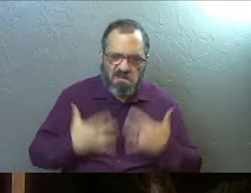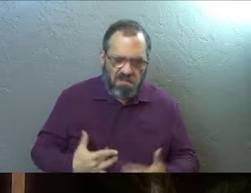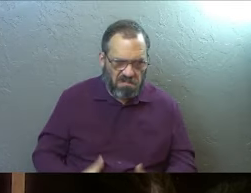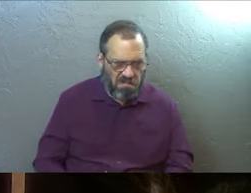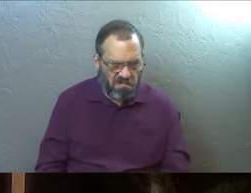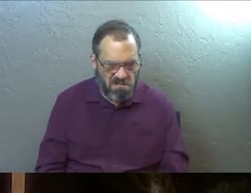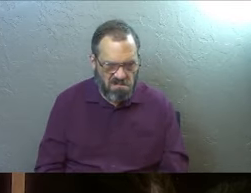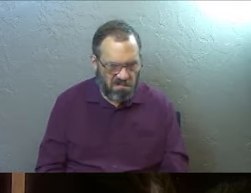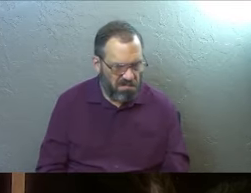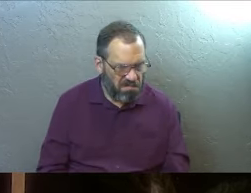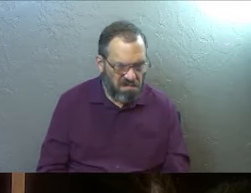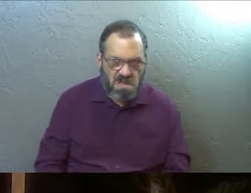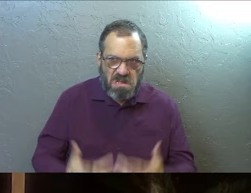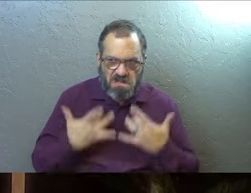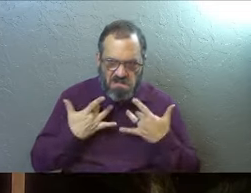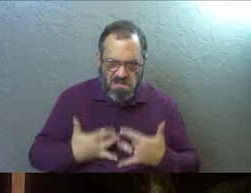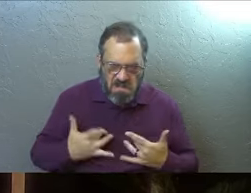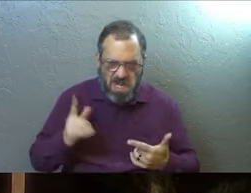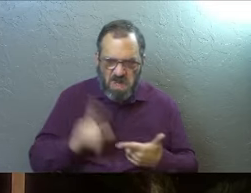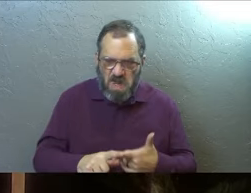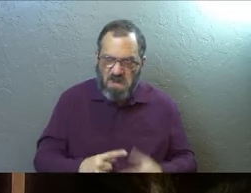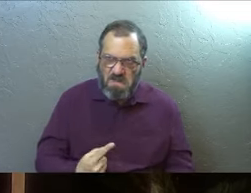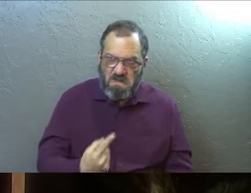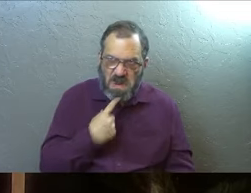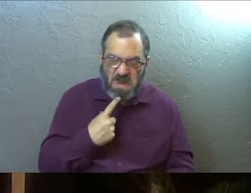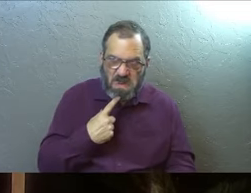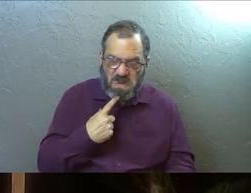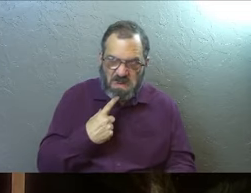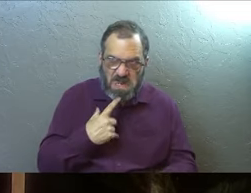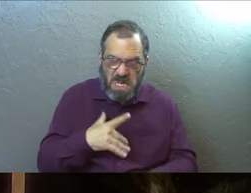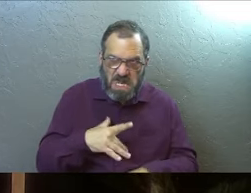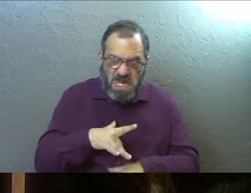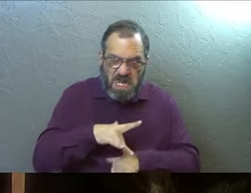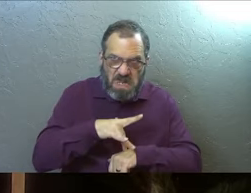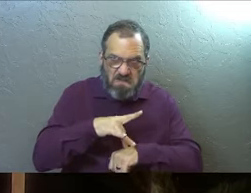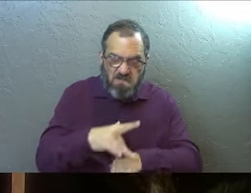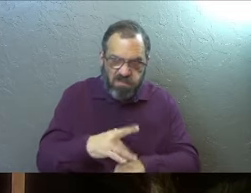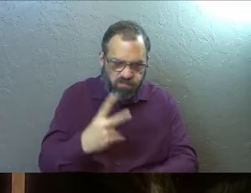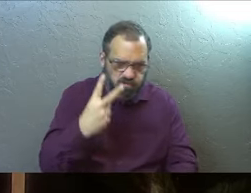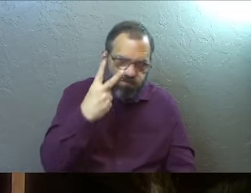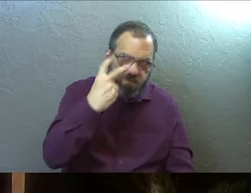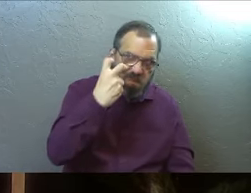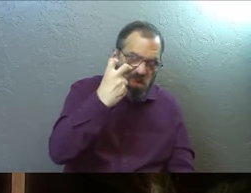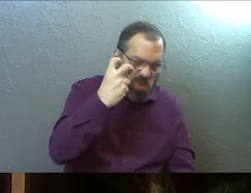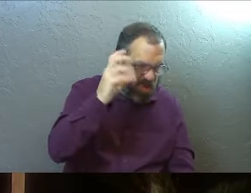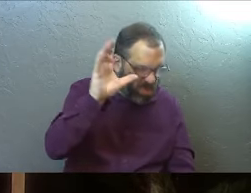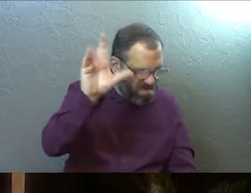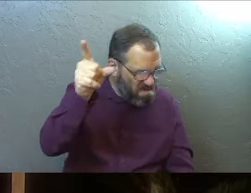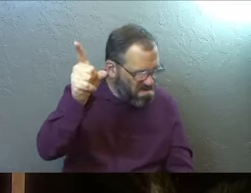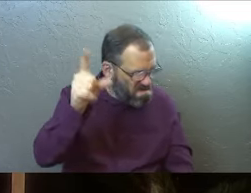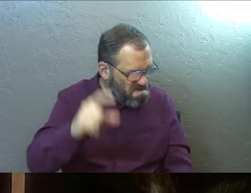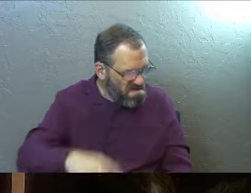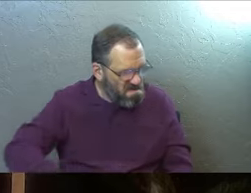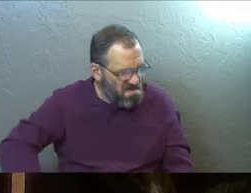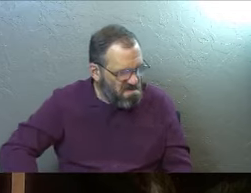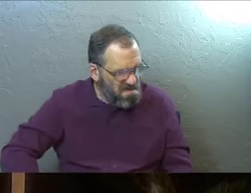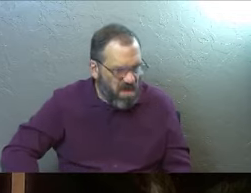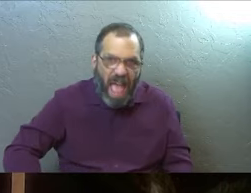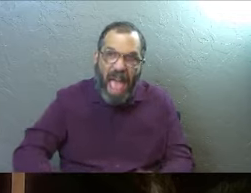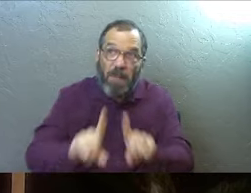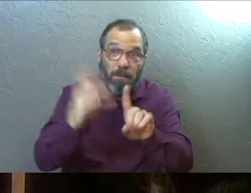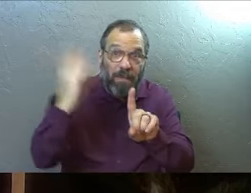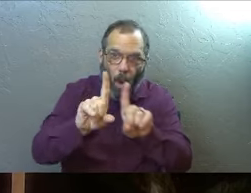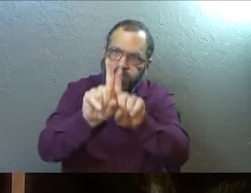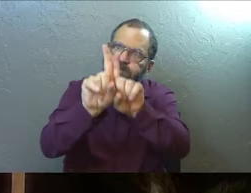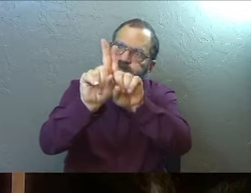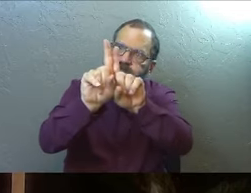discouragement. And we go from discouragement to maybe bitterness and a deep-seated doubt toward God. And all of a sudden, oh, we're not as close as what